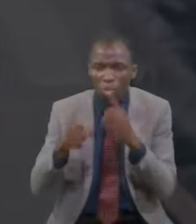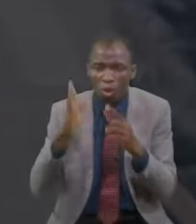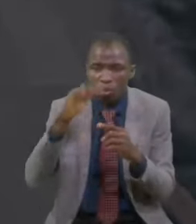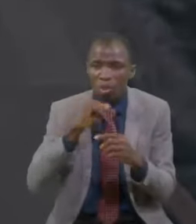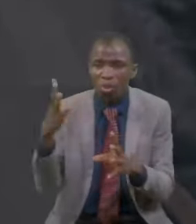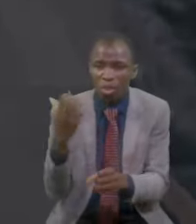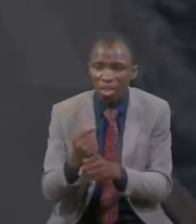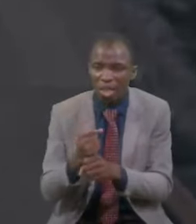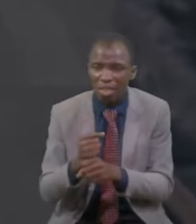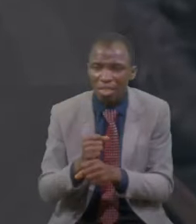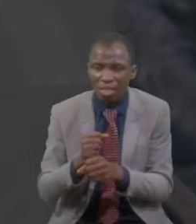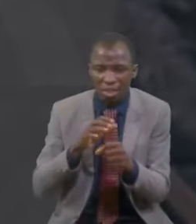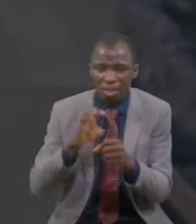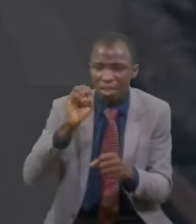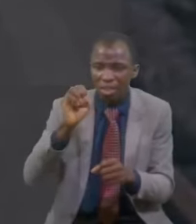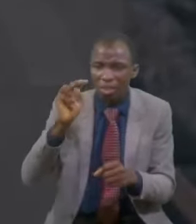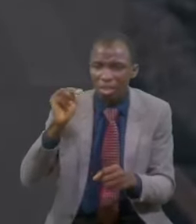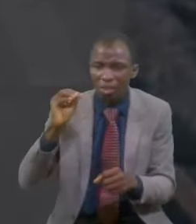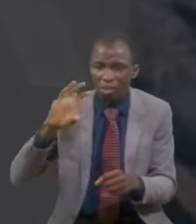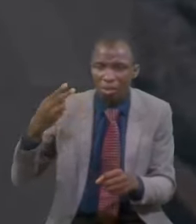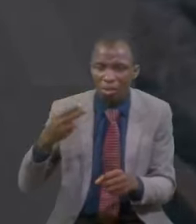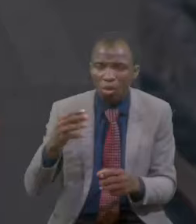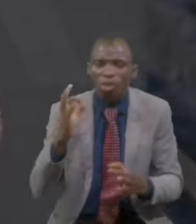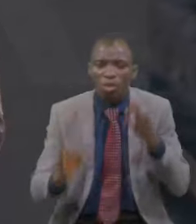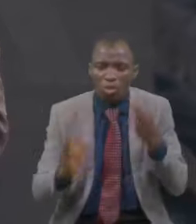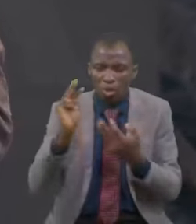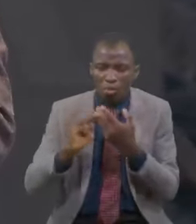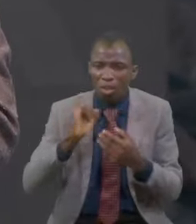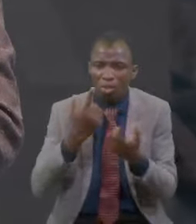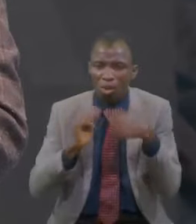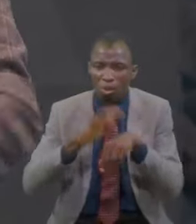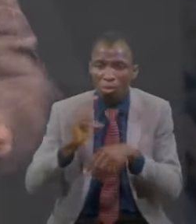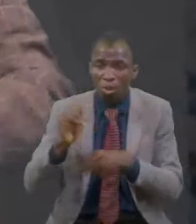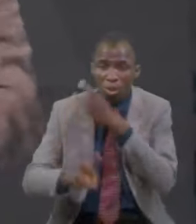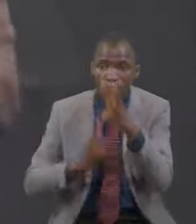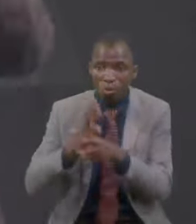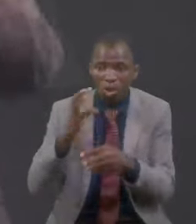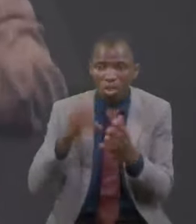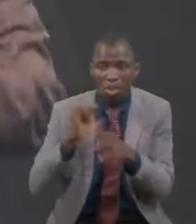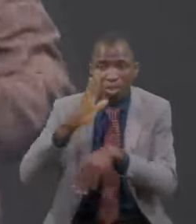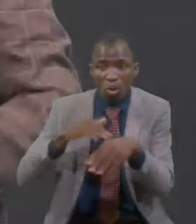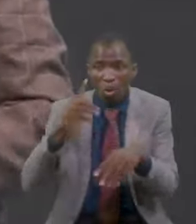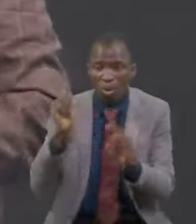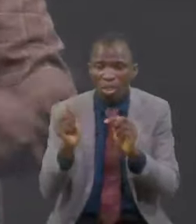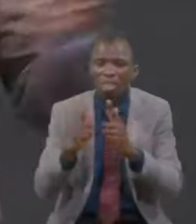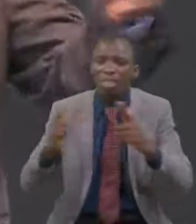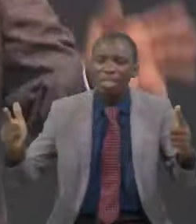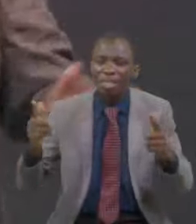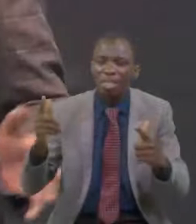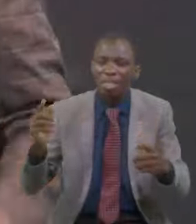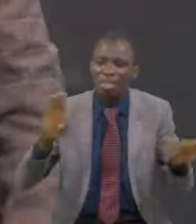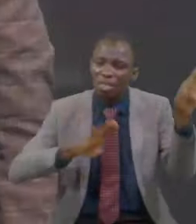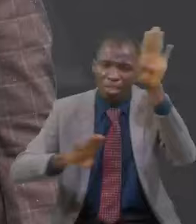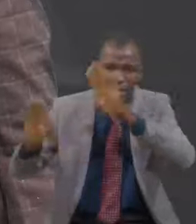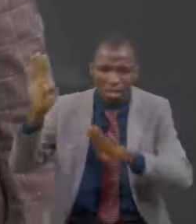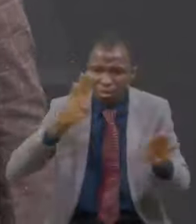coming upon this world. It's called the Great Tribulation. And there will be that tribulation here, there,